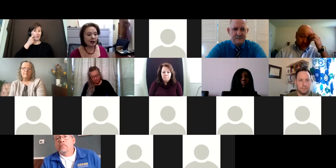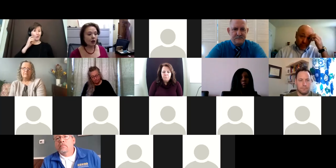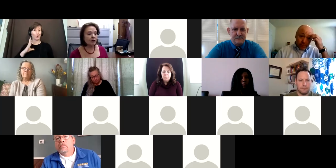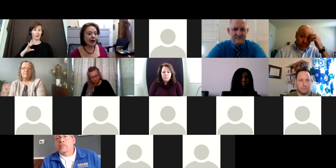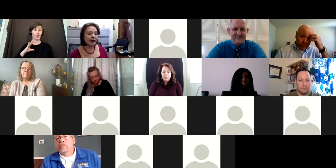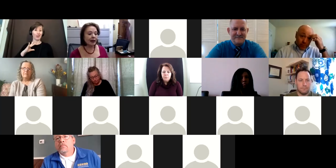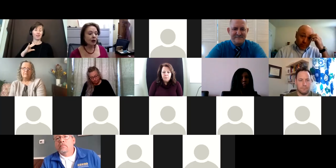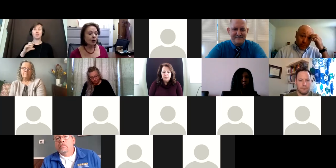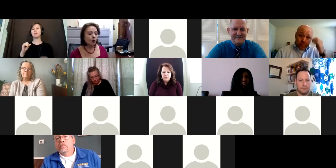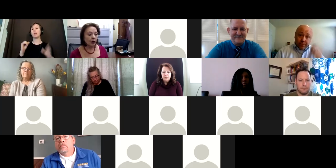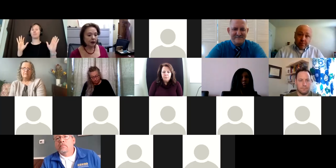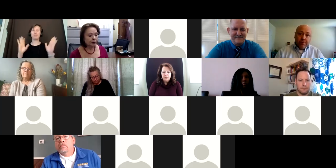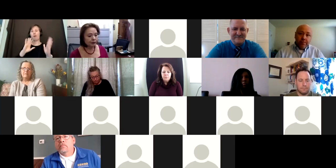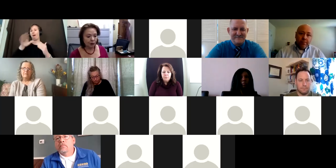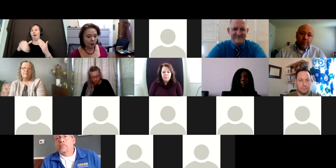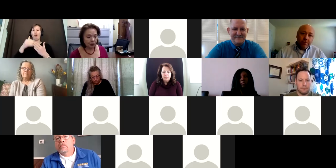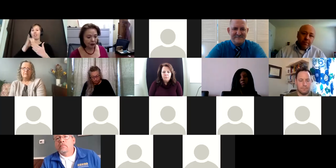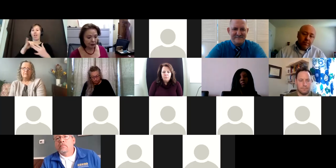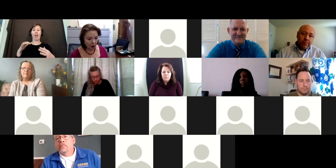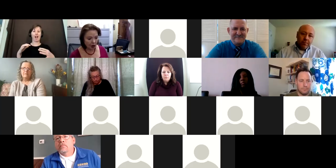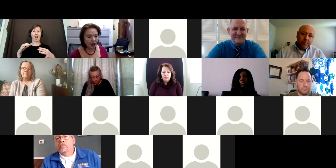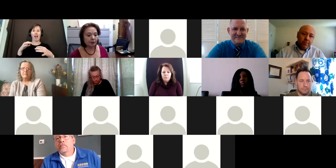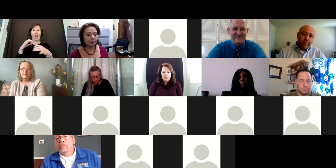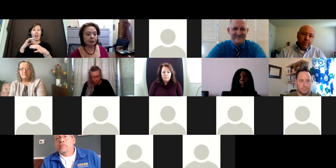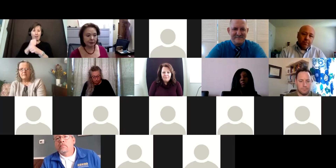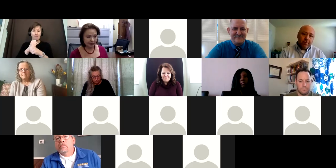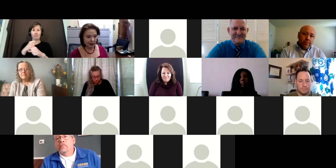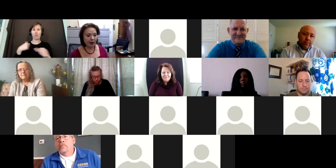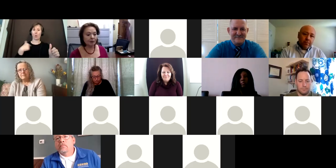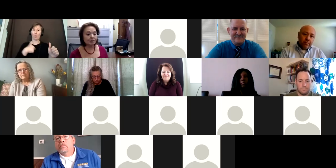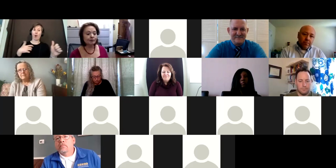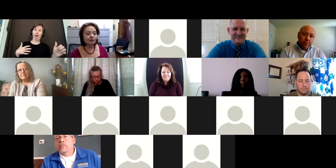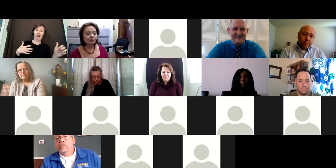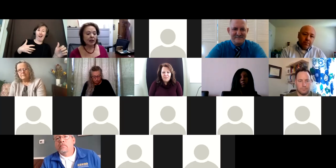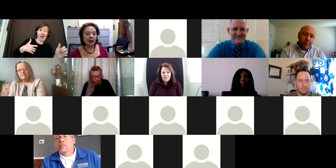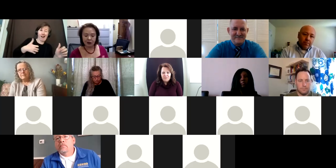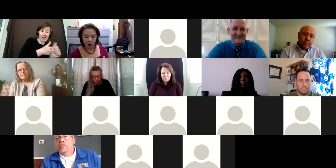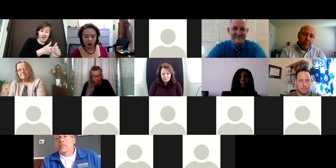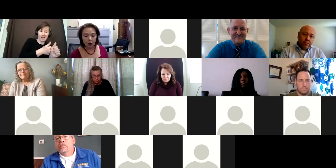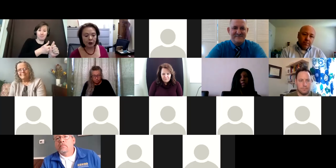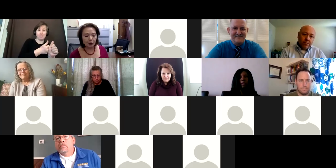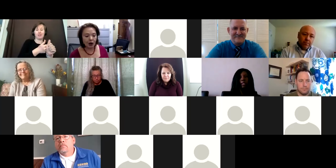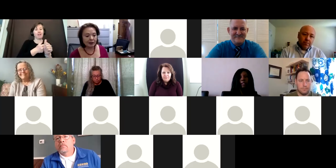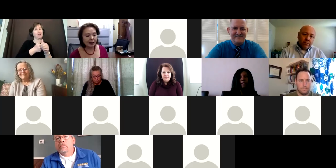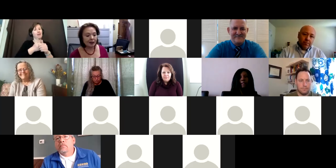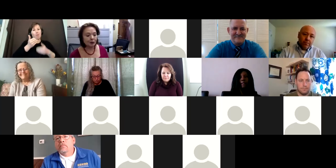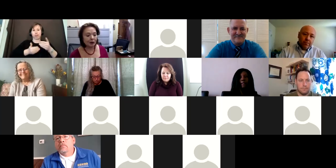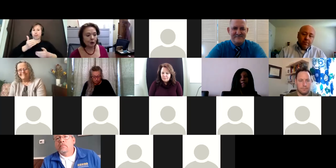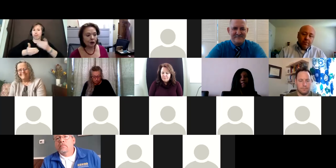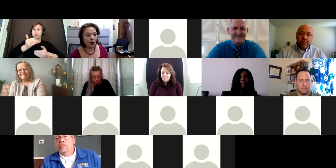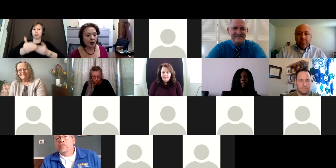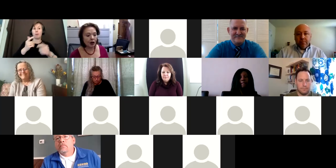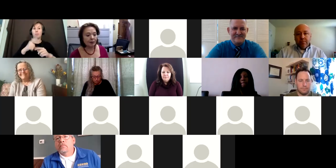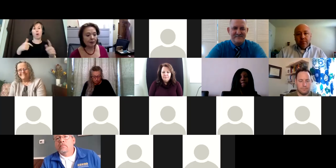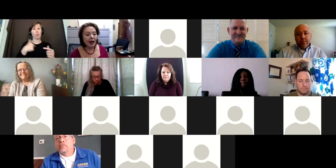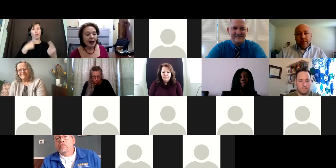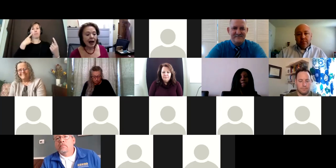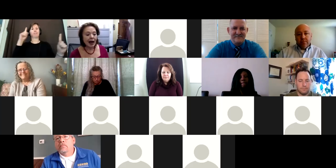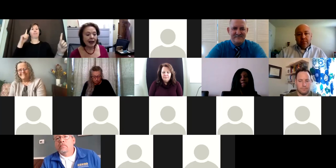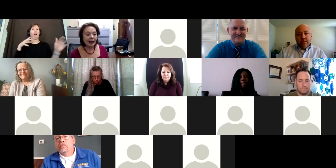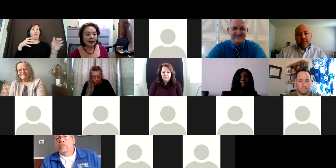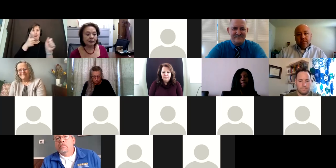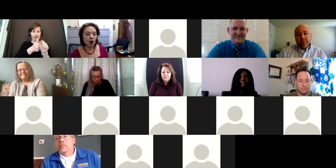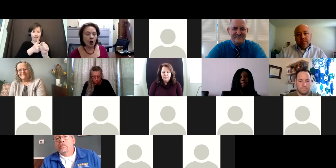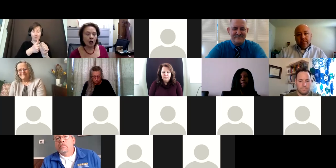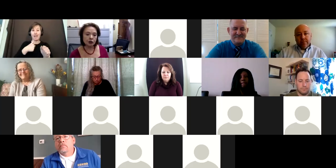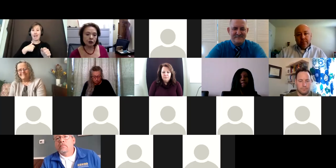having said all of that, we're caught up. It's an ongoing process, but we're caught up.